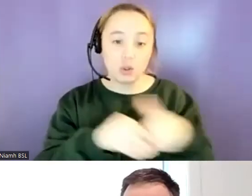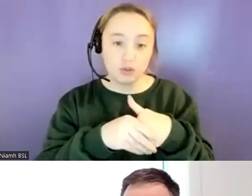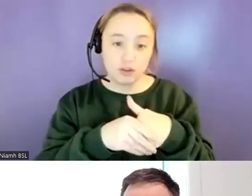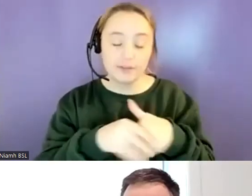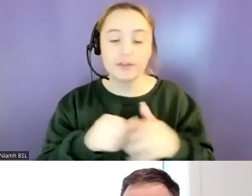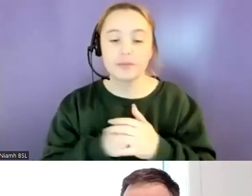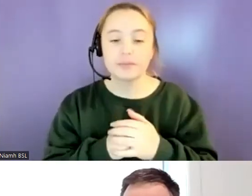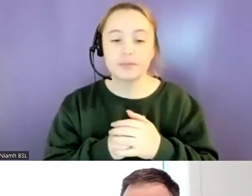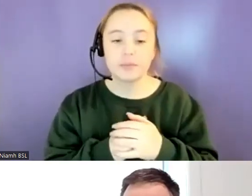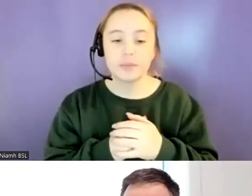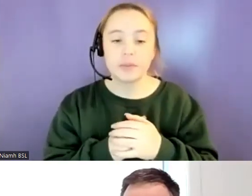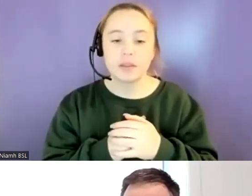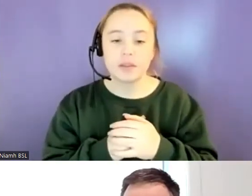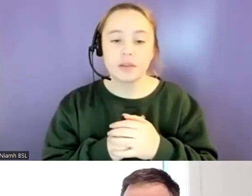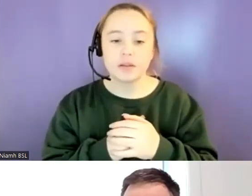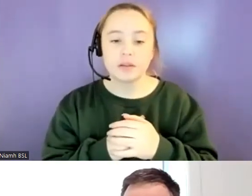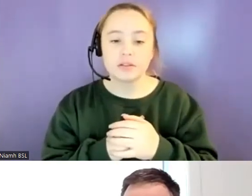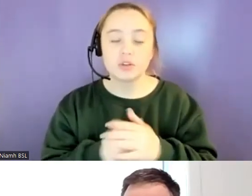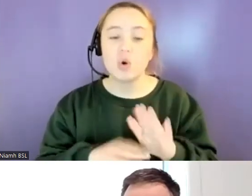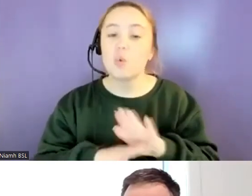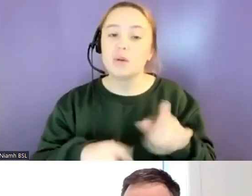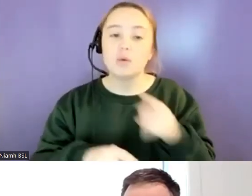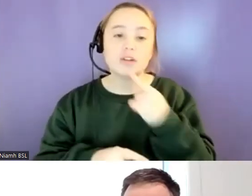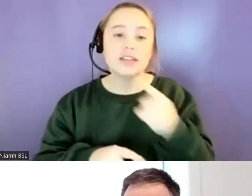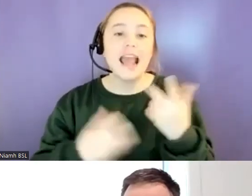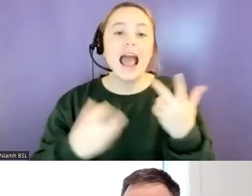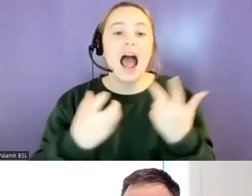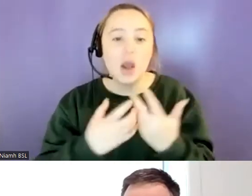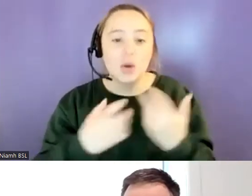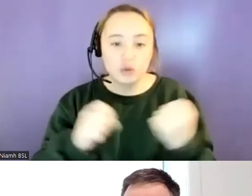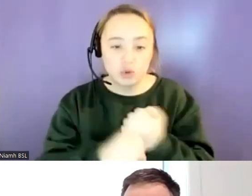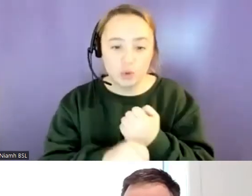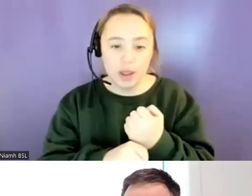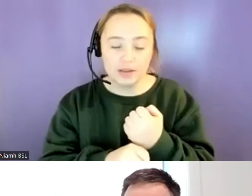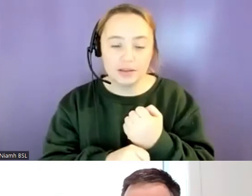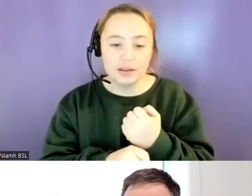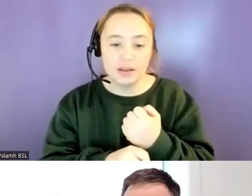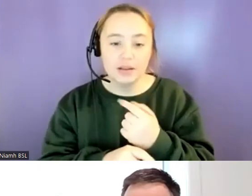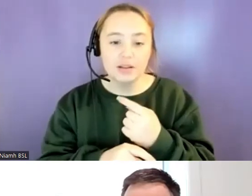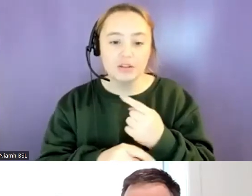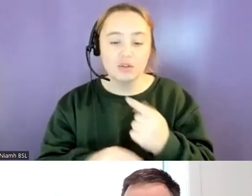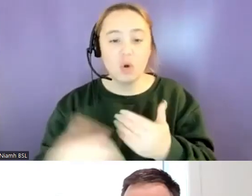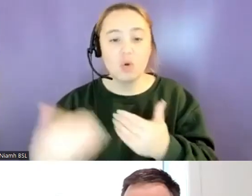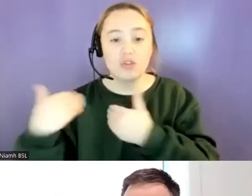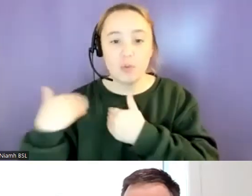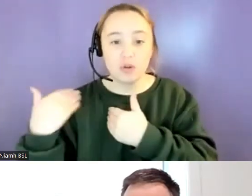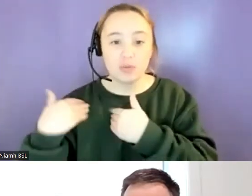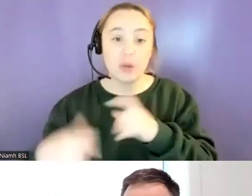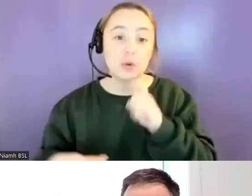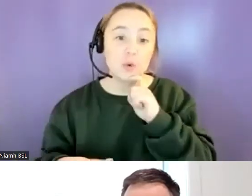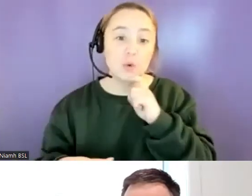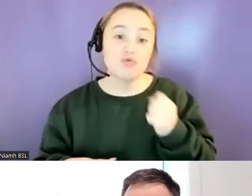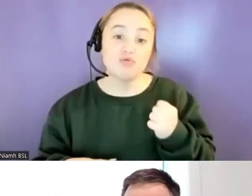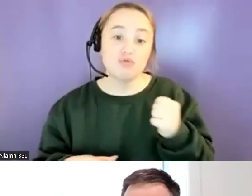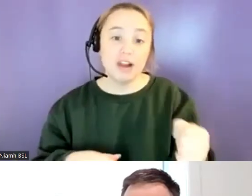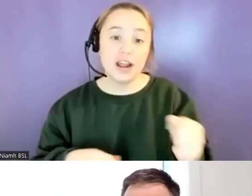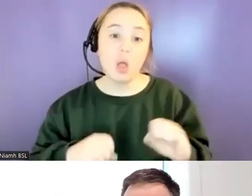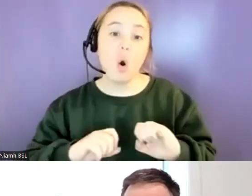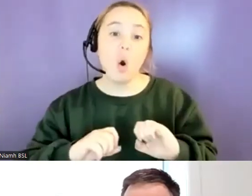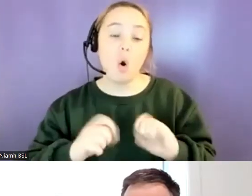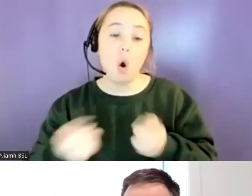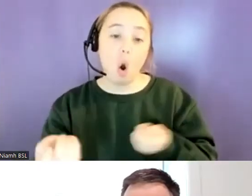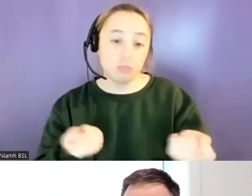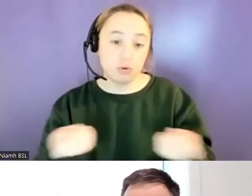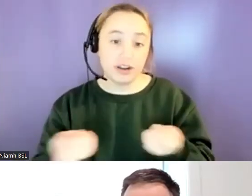we don't prescribe how that is done, it's very much, you know, the onus is on the rail operator to go about delivering